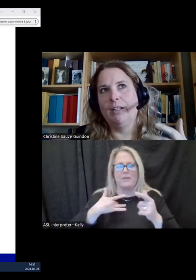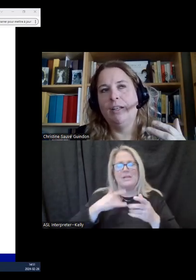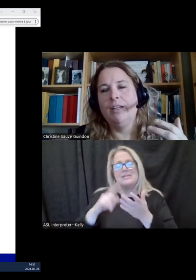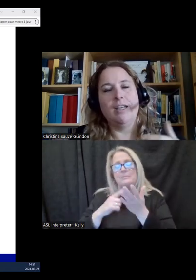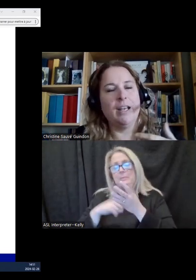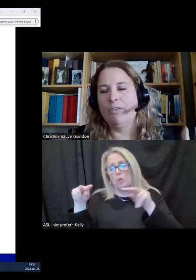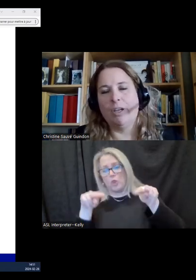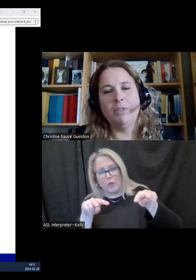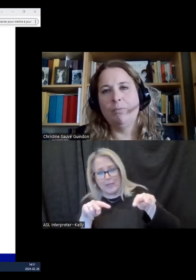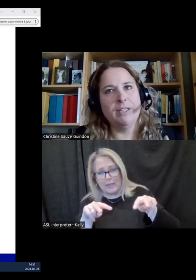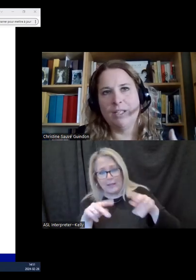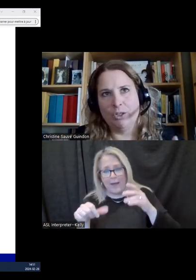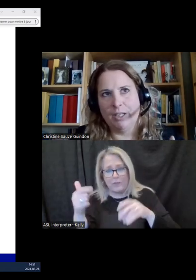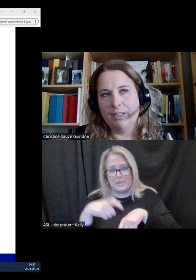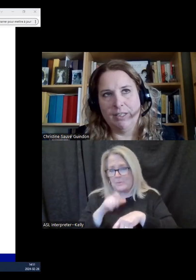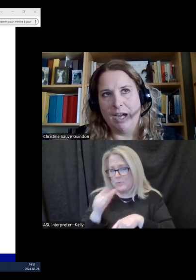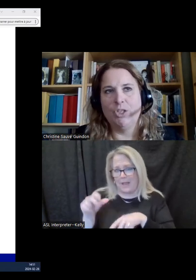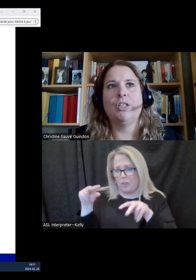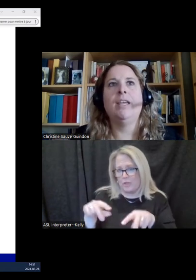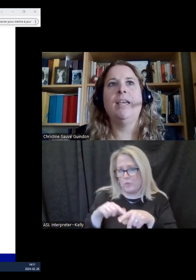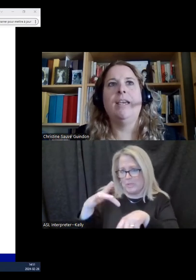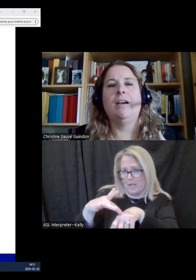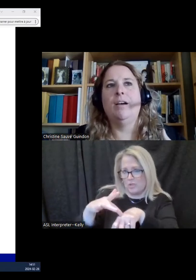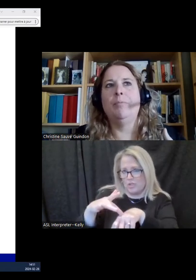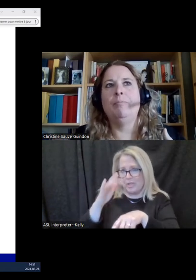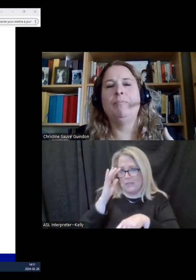looking, and other times he wasn't looking to touch.